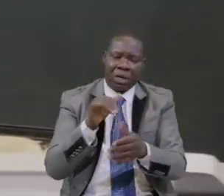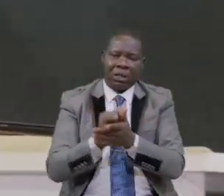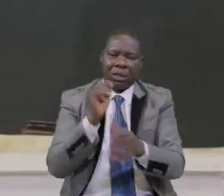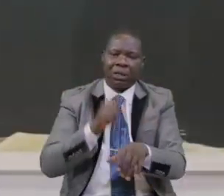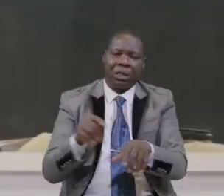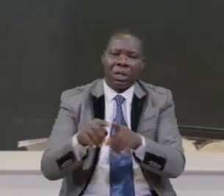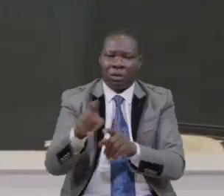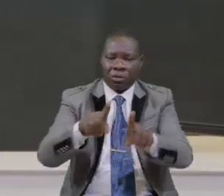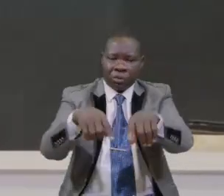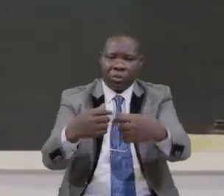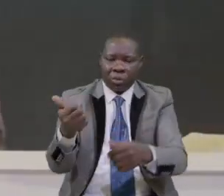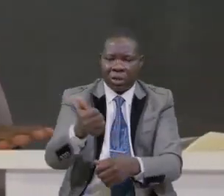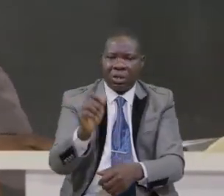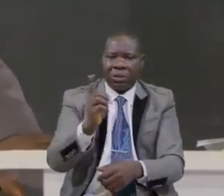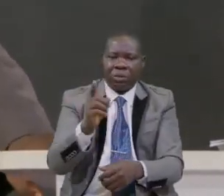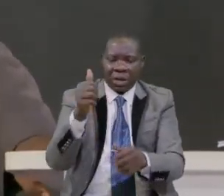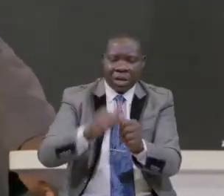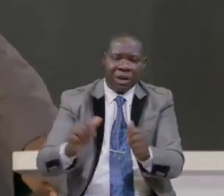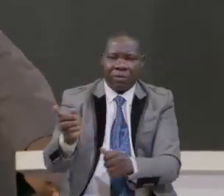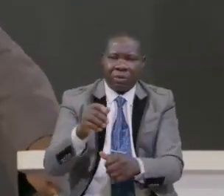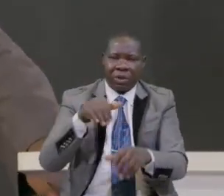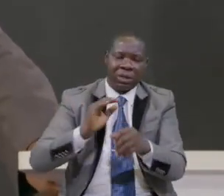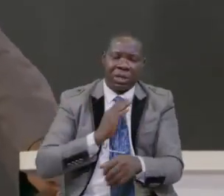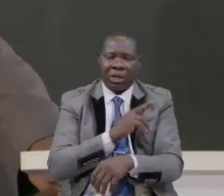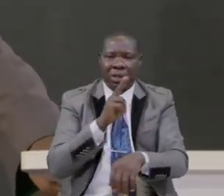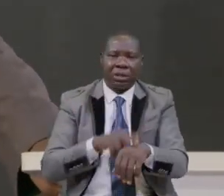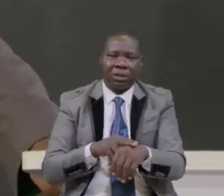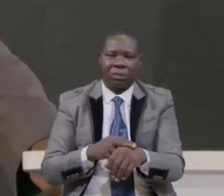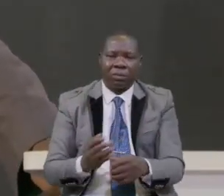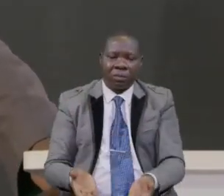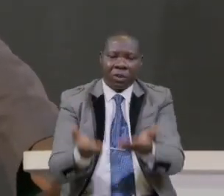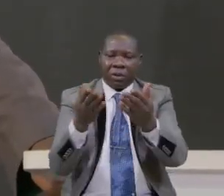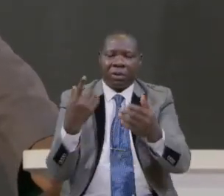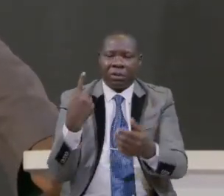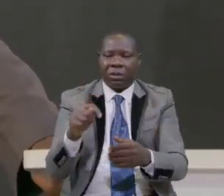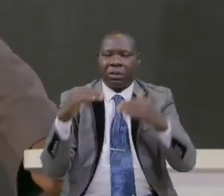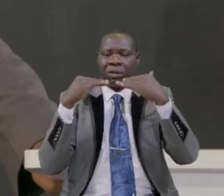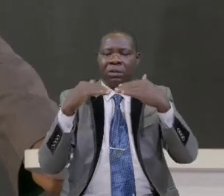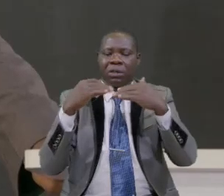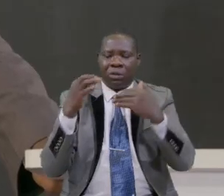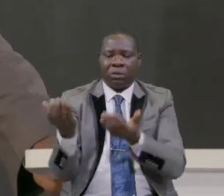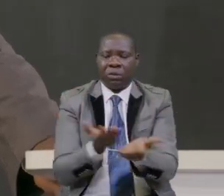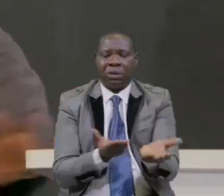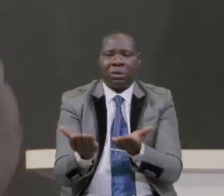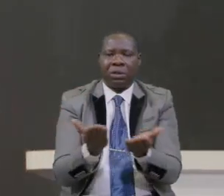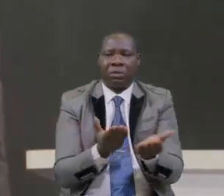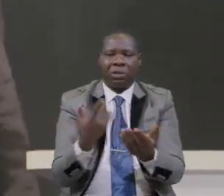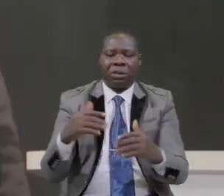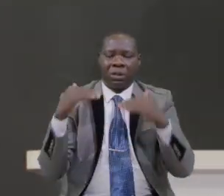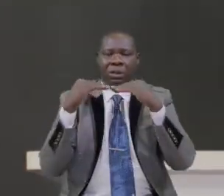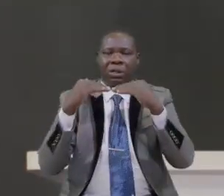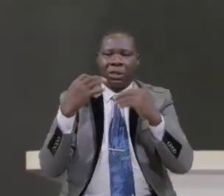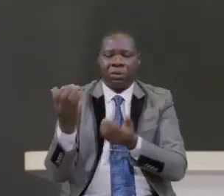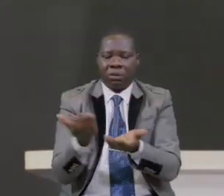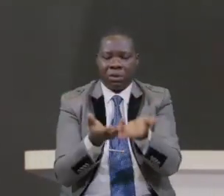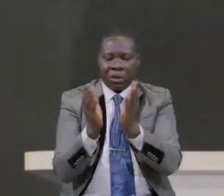anywhere, everywhere in our nation, raise the standard of service. the standard of servanthood. In